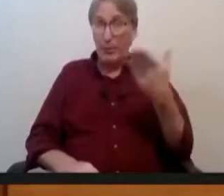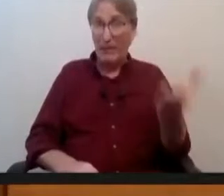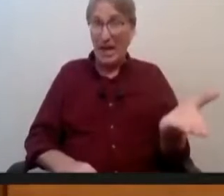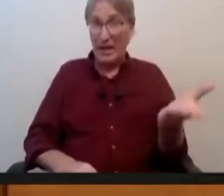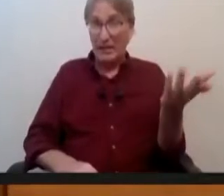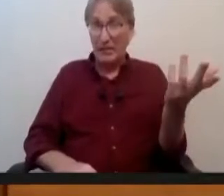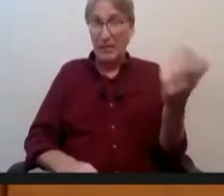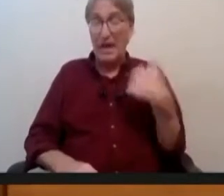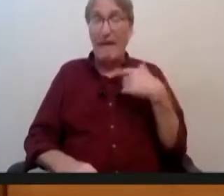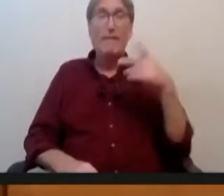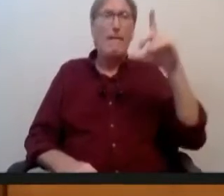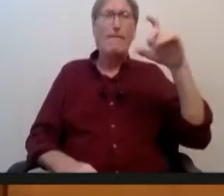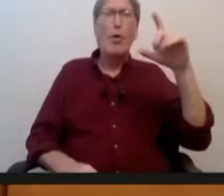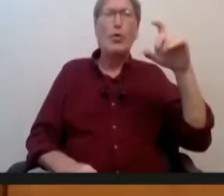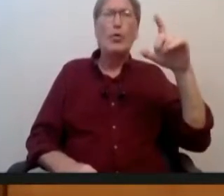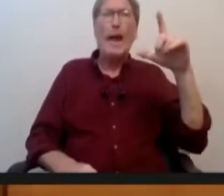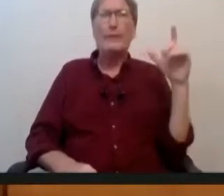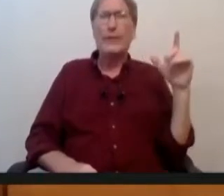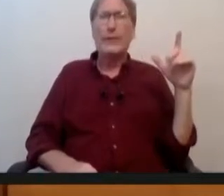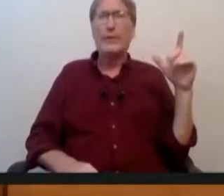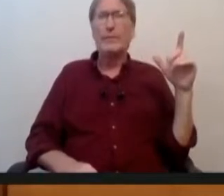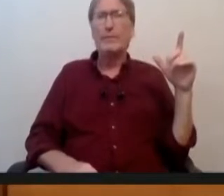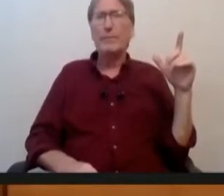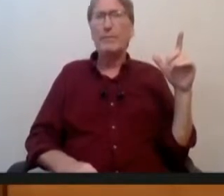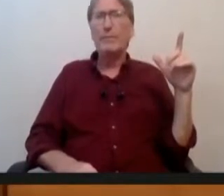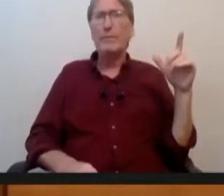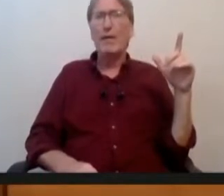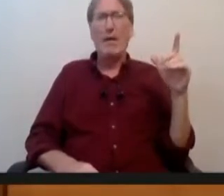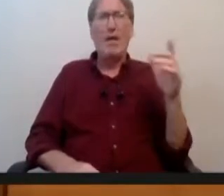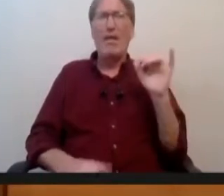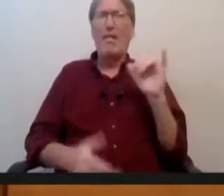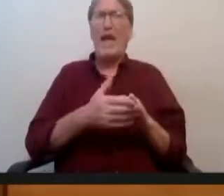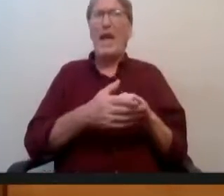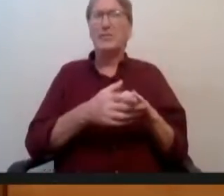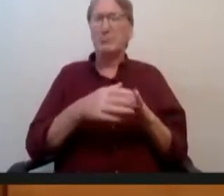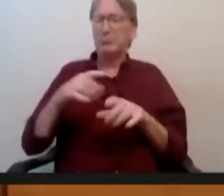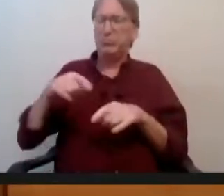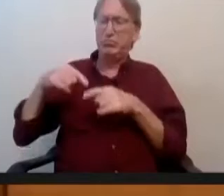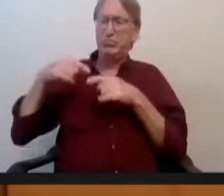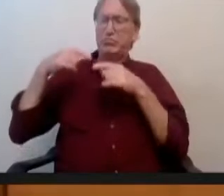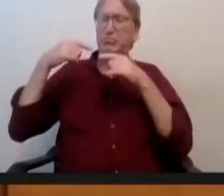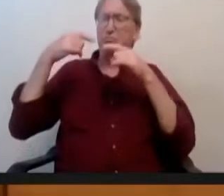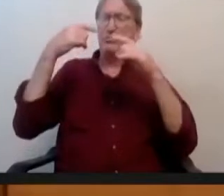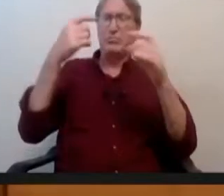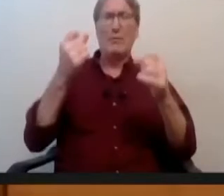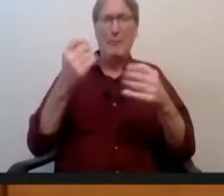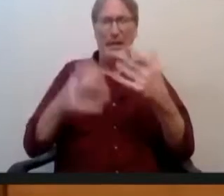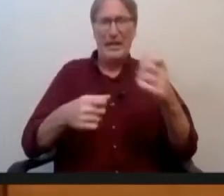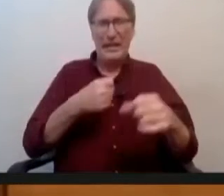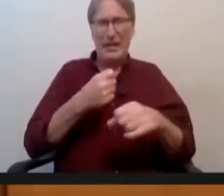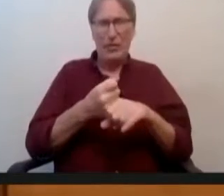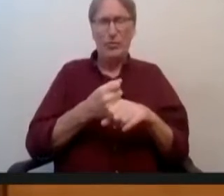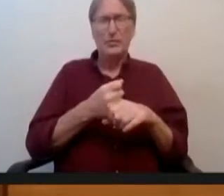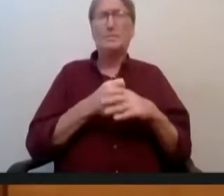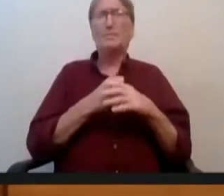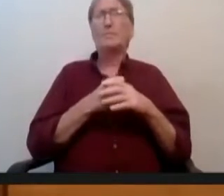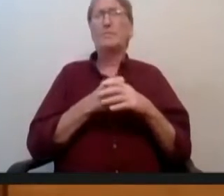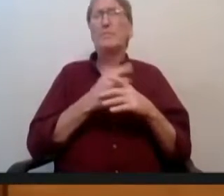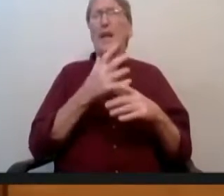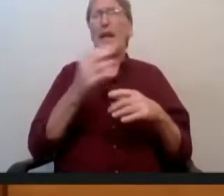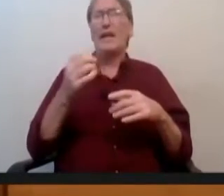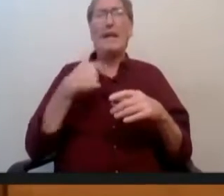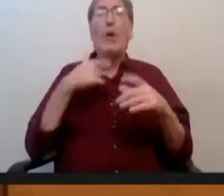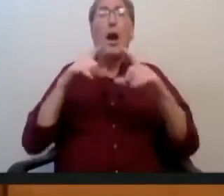are photographs of the property over the years, and there is also a